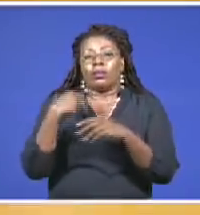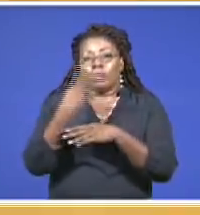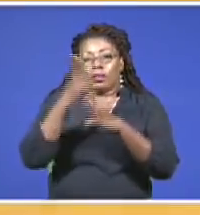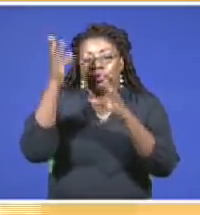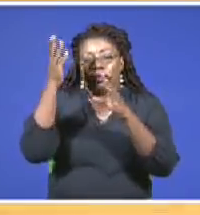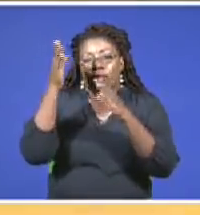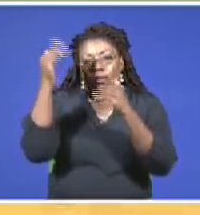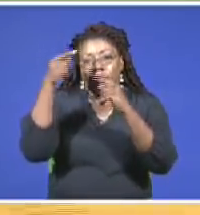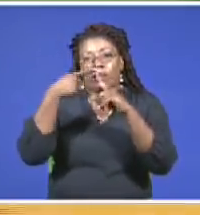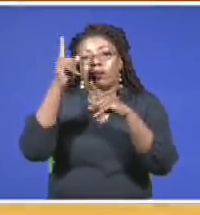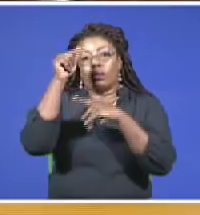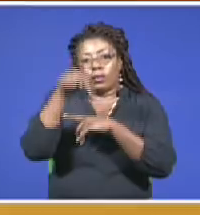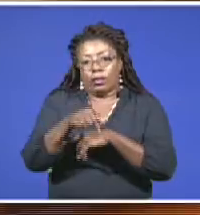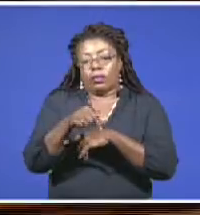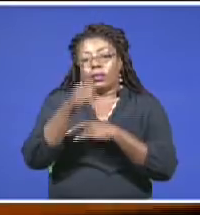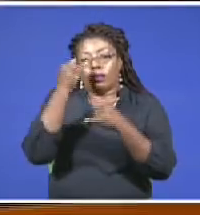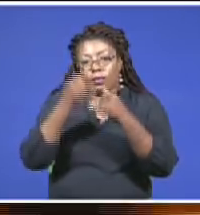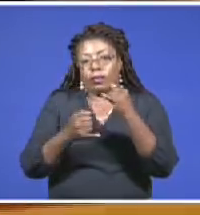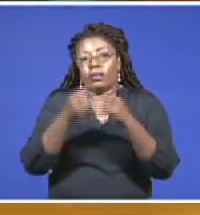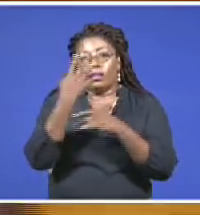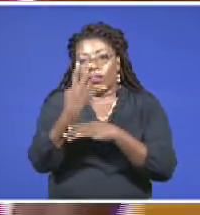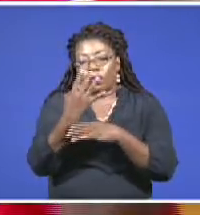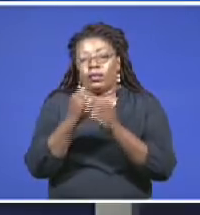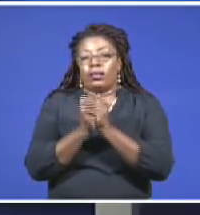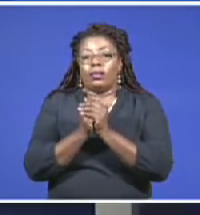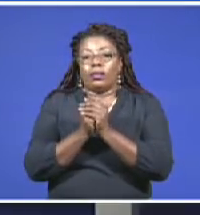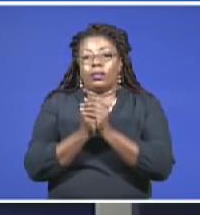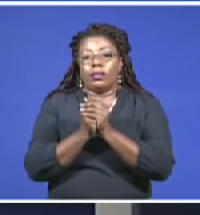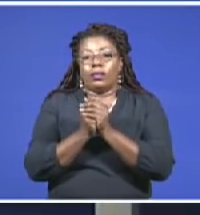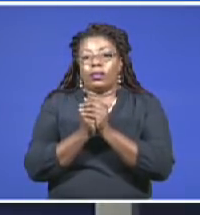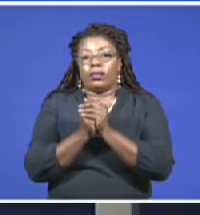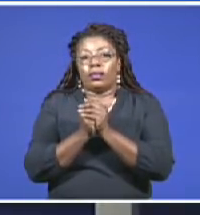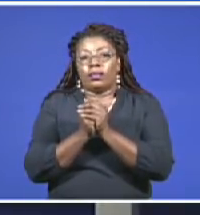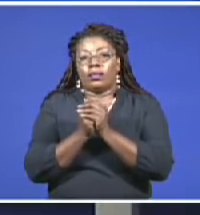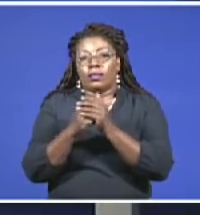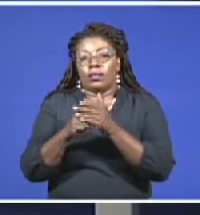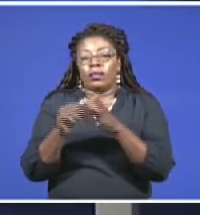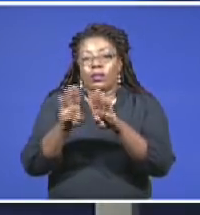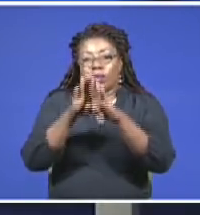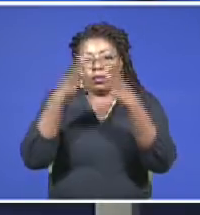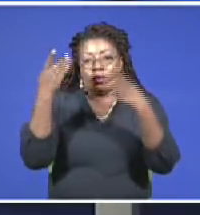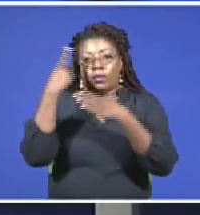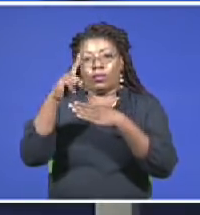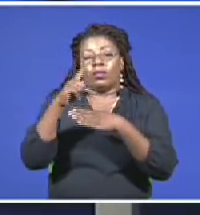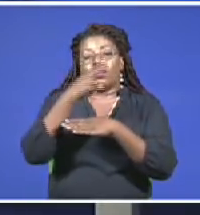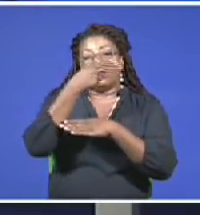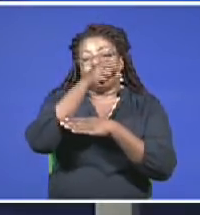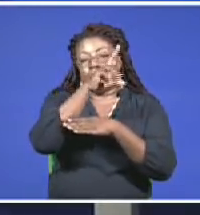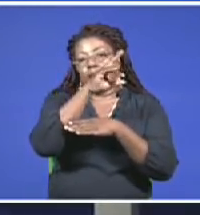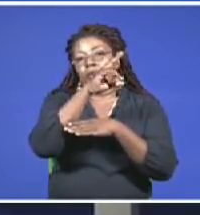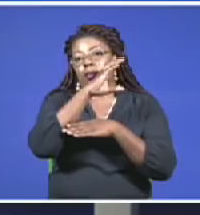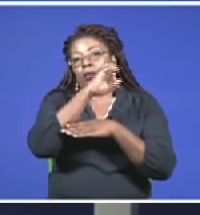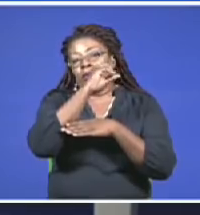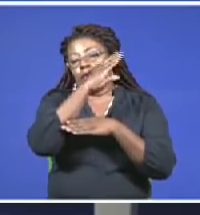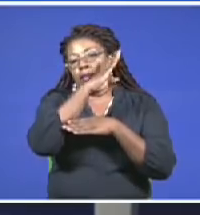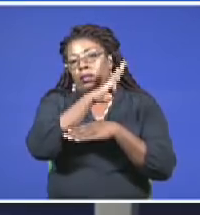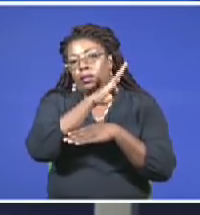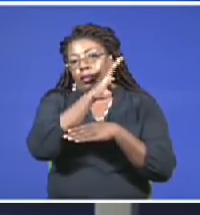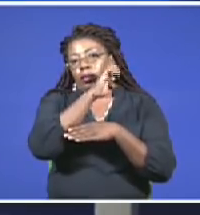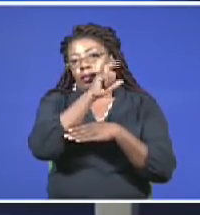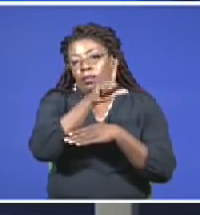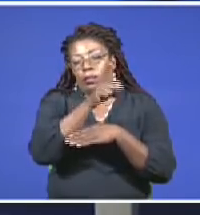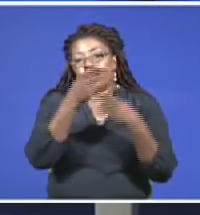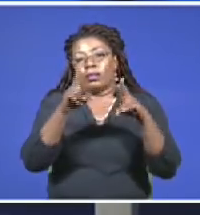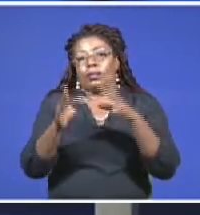done. Reporting for Zns Total Sports, I am Julian Gibson. The official opening for Hugh Campbell took place this morning. Our